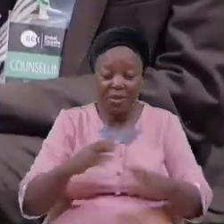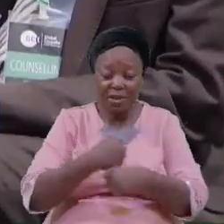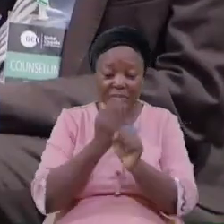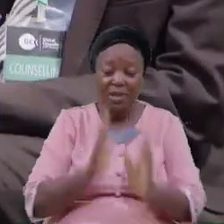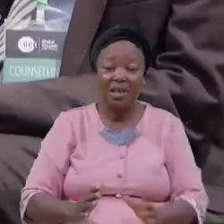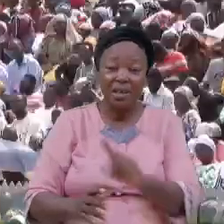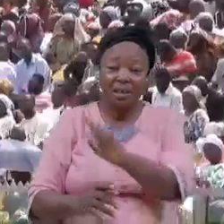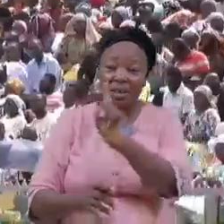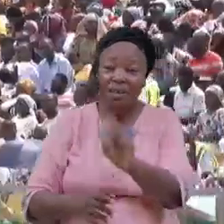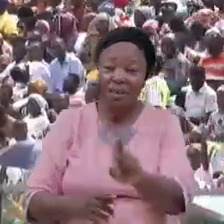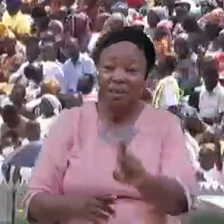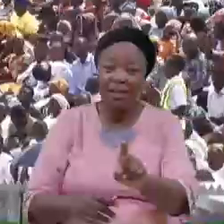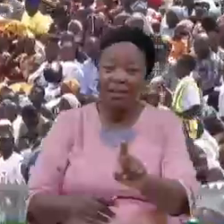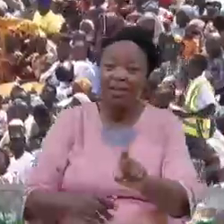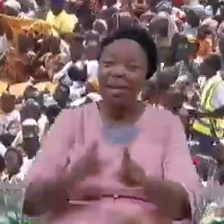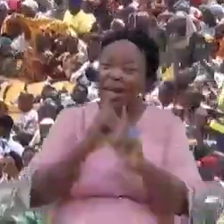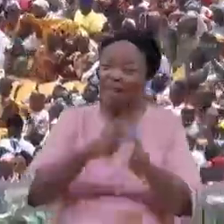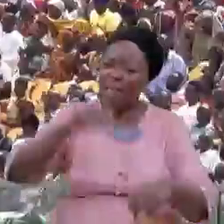Give me a good yes. Yes.